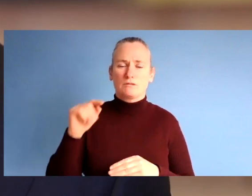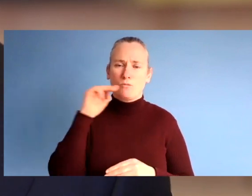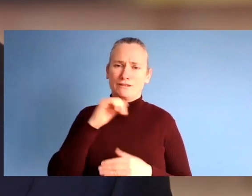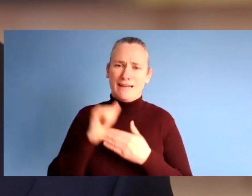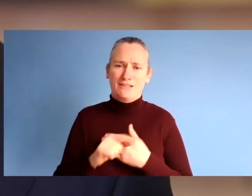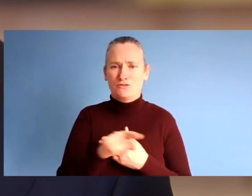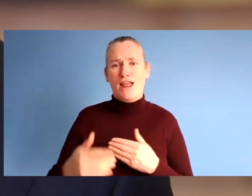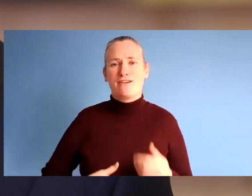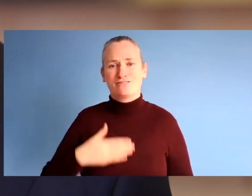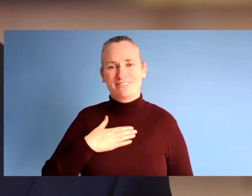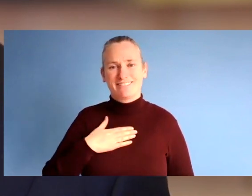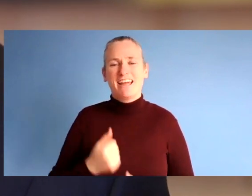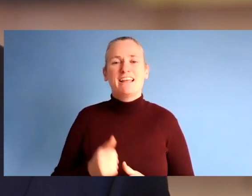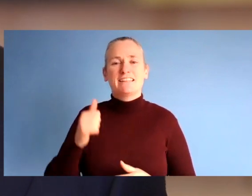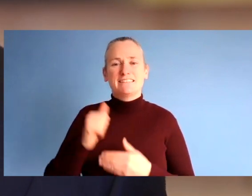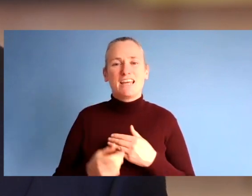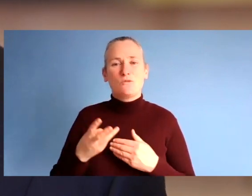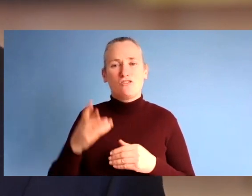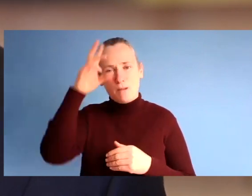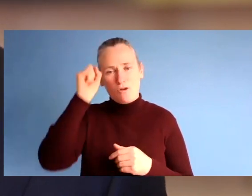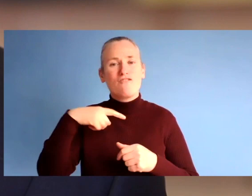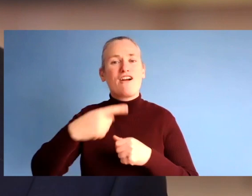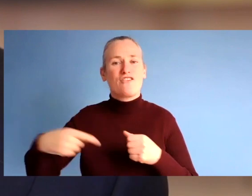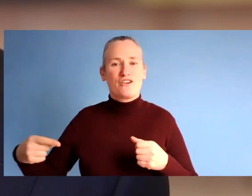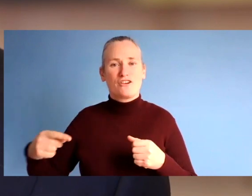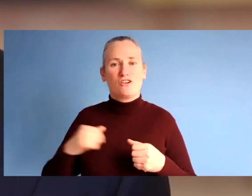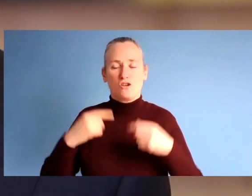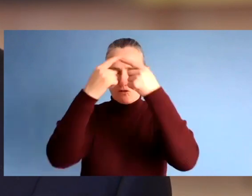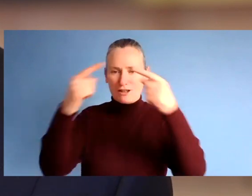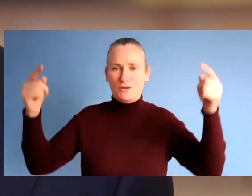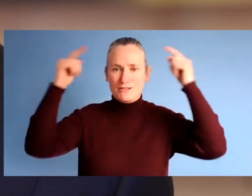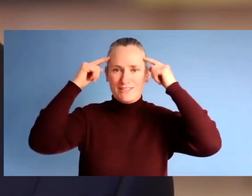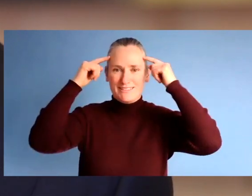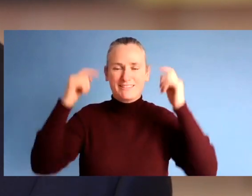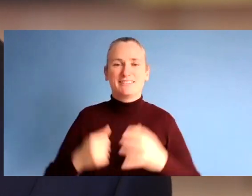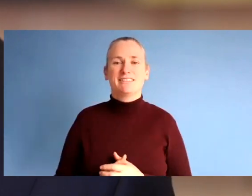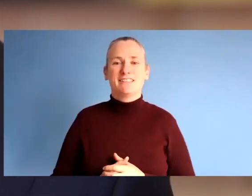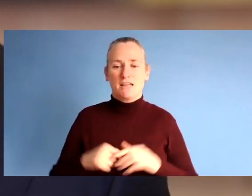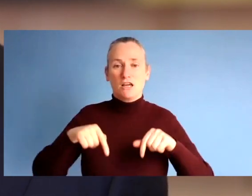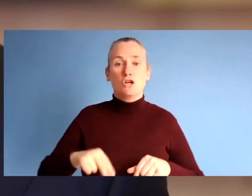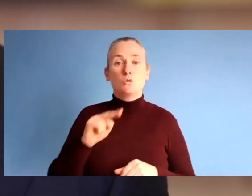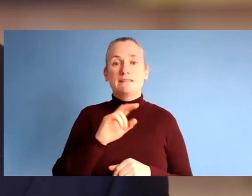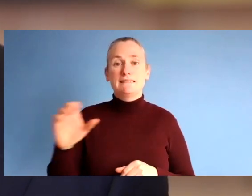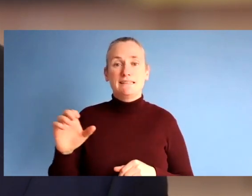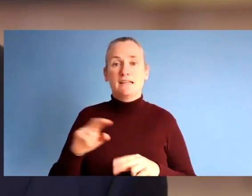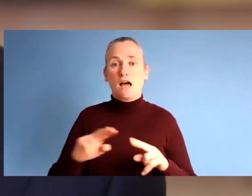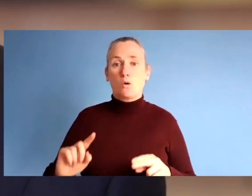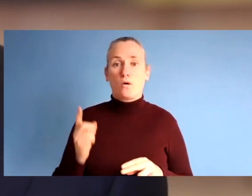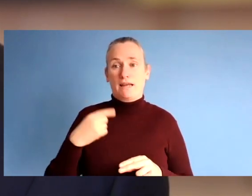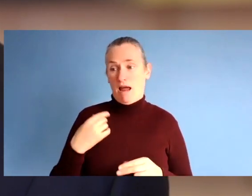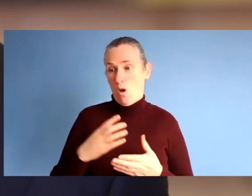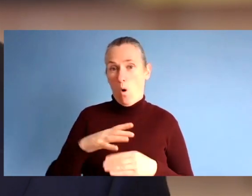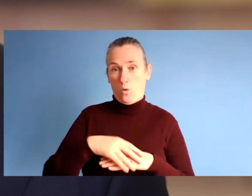lives, a day that you will remember forever, your graduation. UCC is not just my old alma